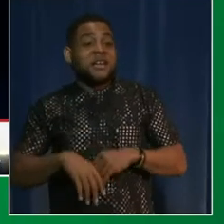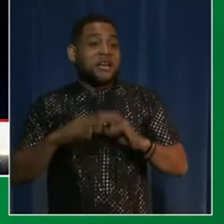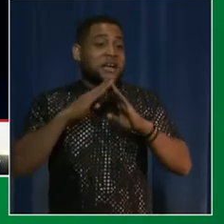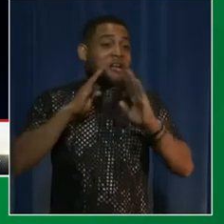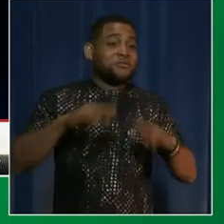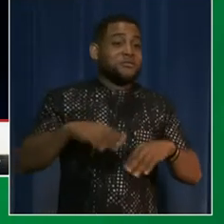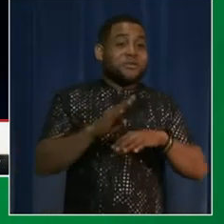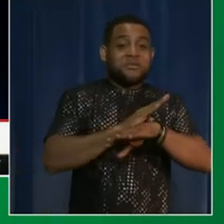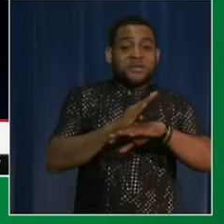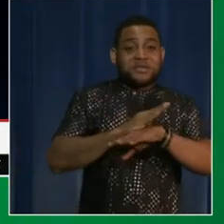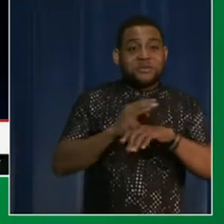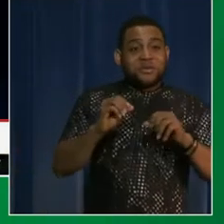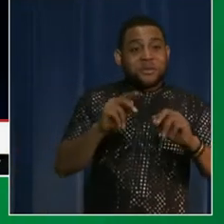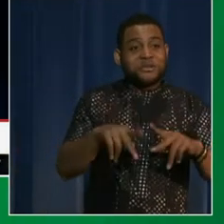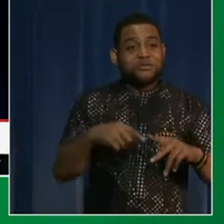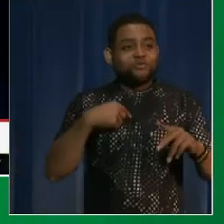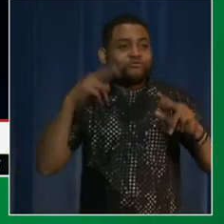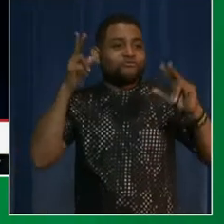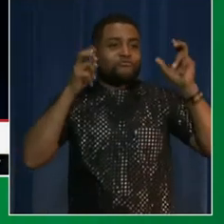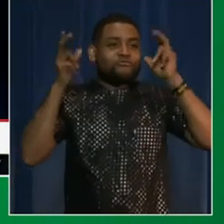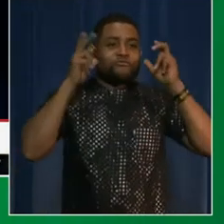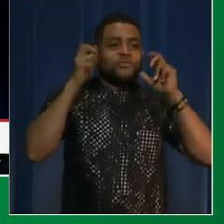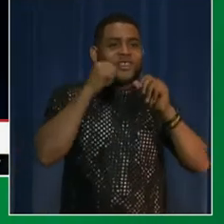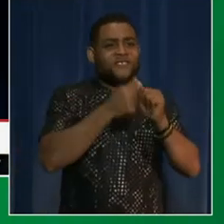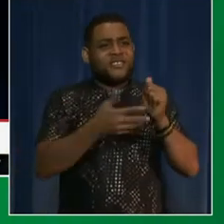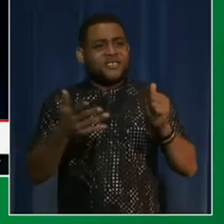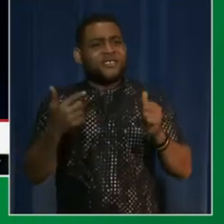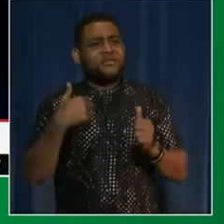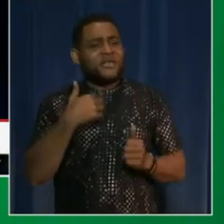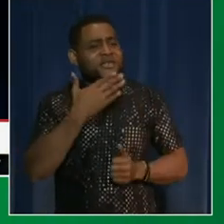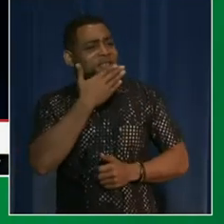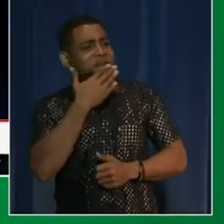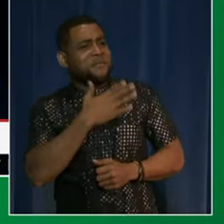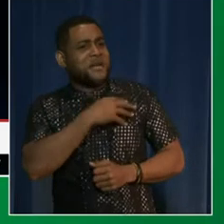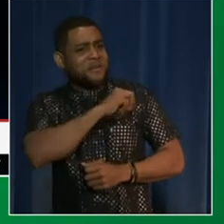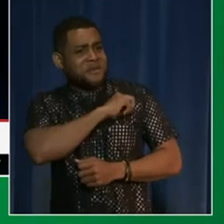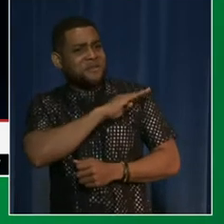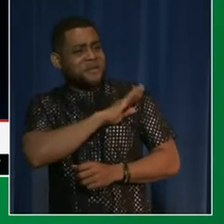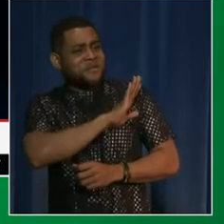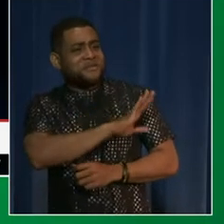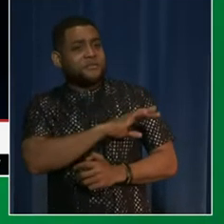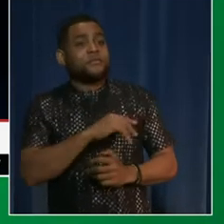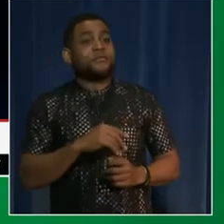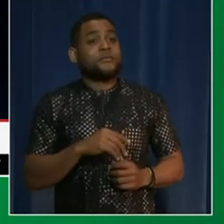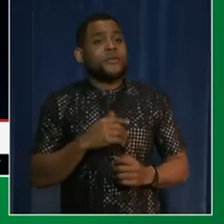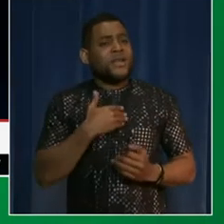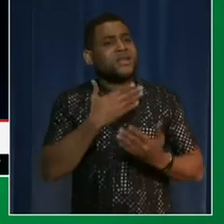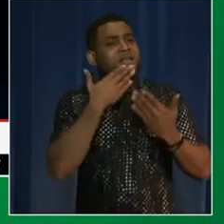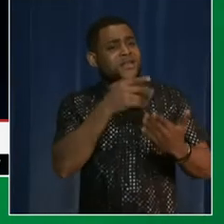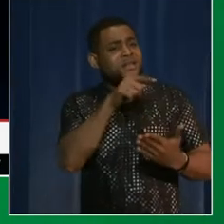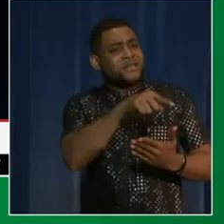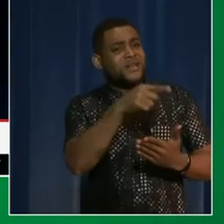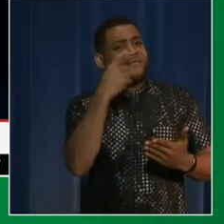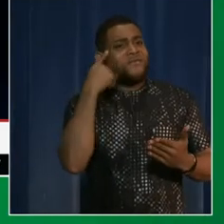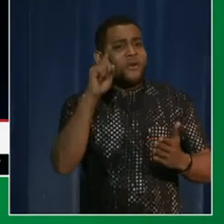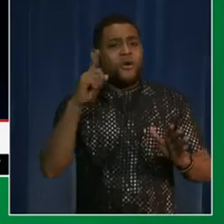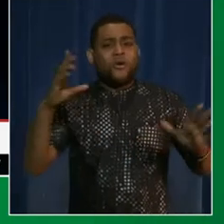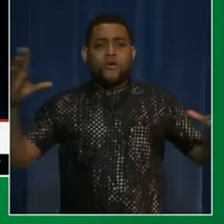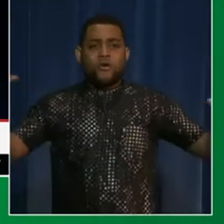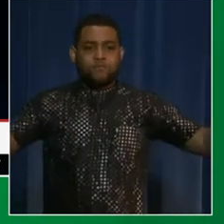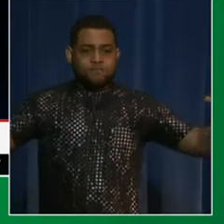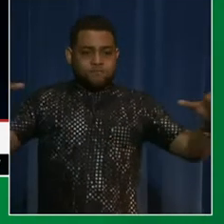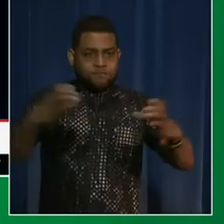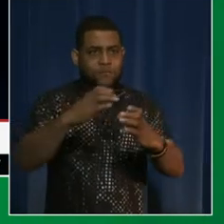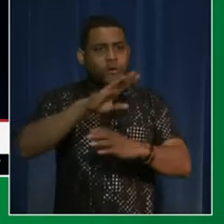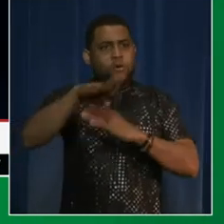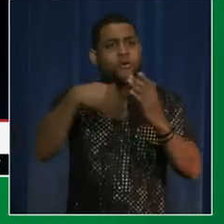I really want to thank Mayor Muriel Bowser for assembling us all in here today and all the work that